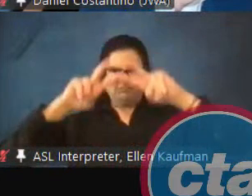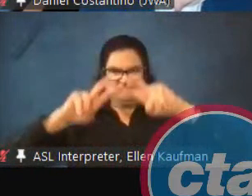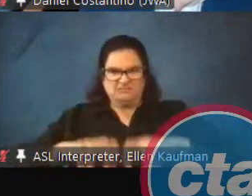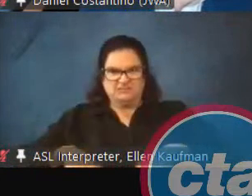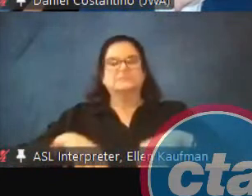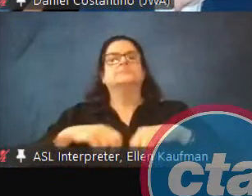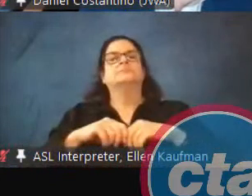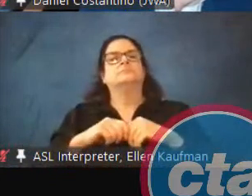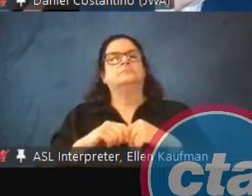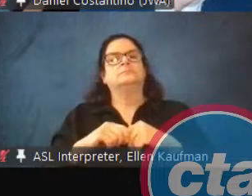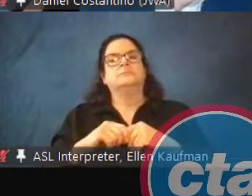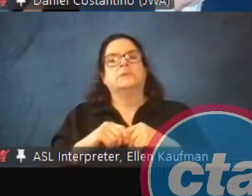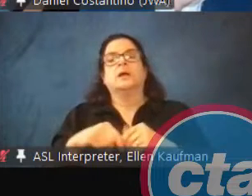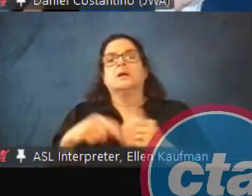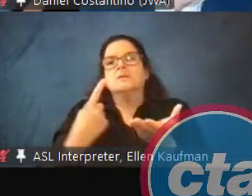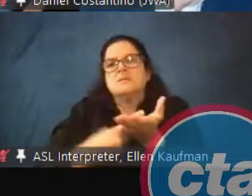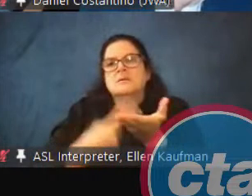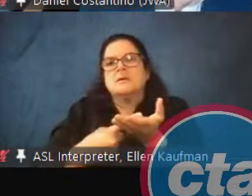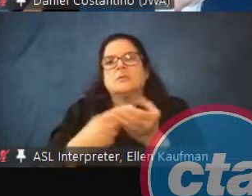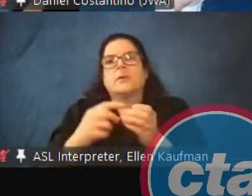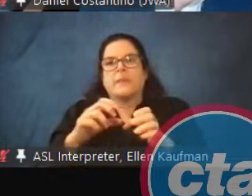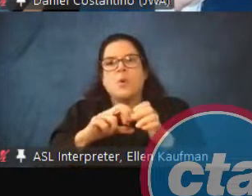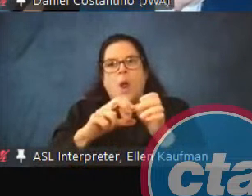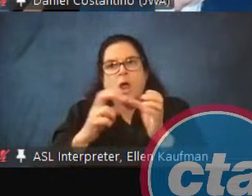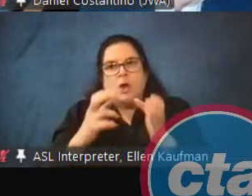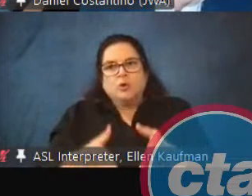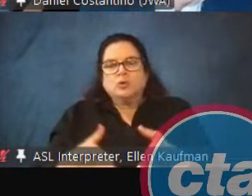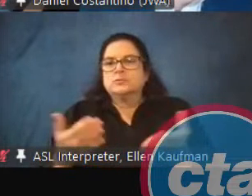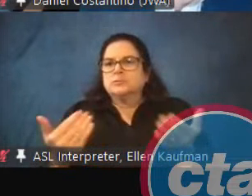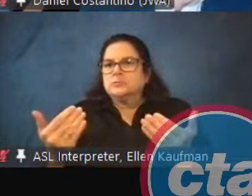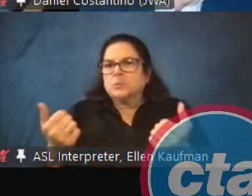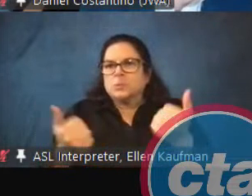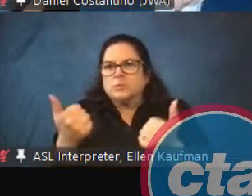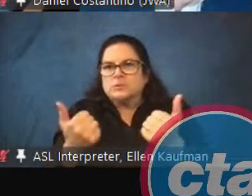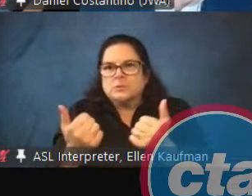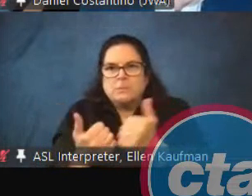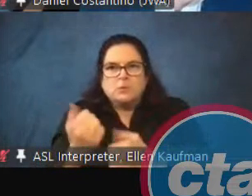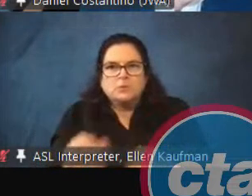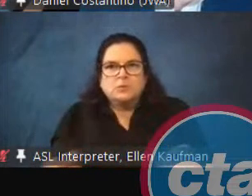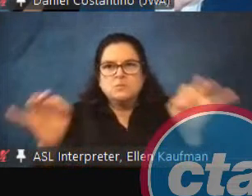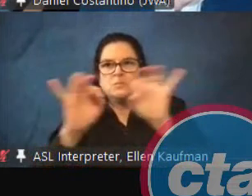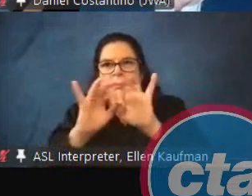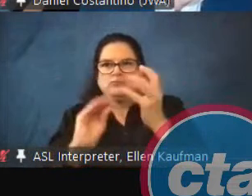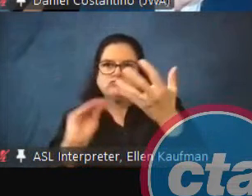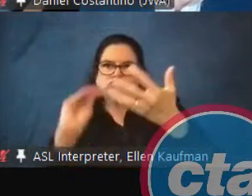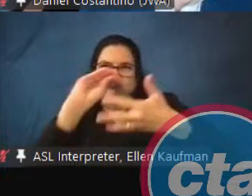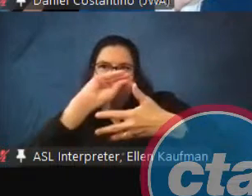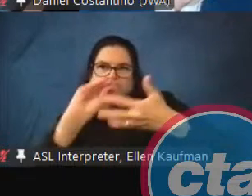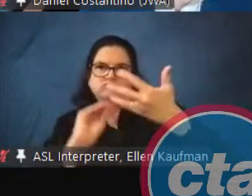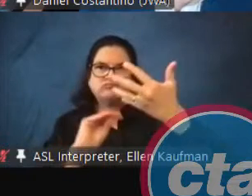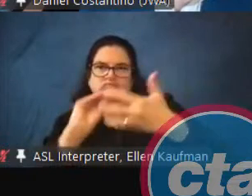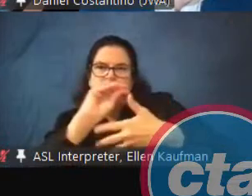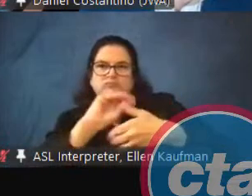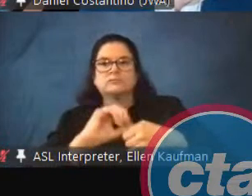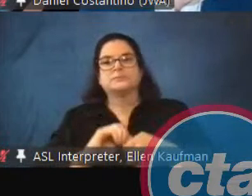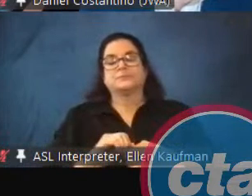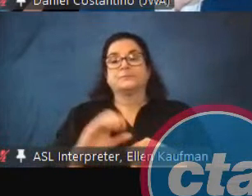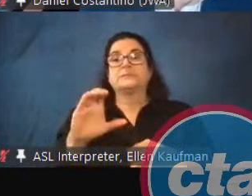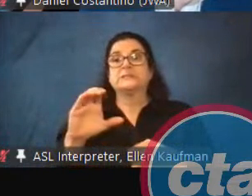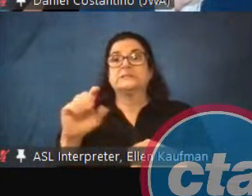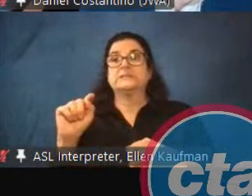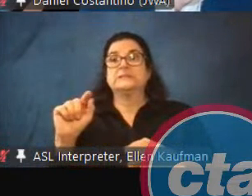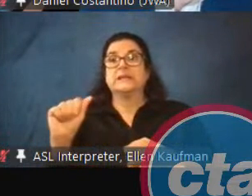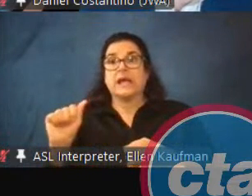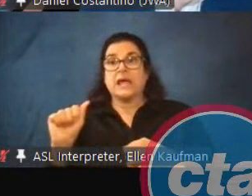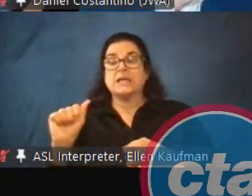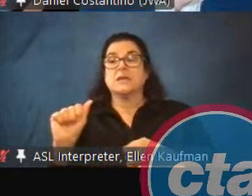our riders on how do we start to prioritize that, and how that will ultimately manifest itself is within the CTA service standards and